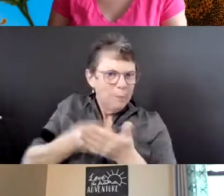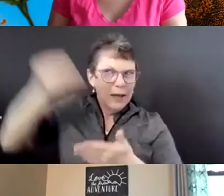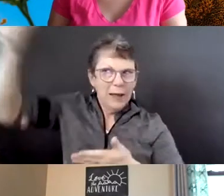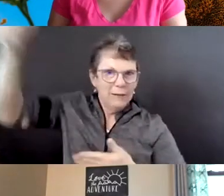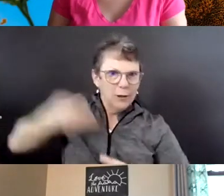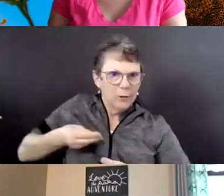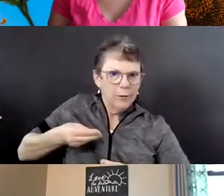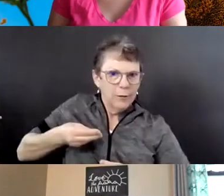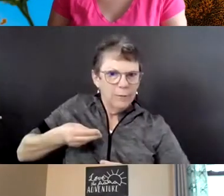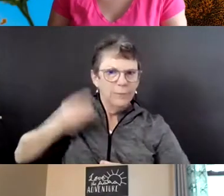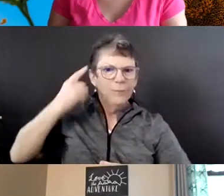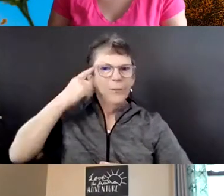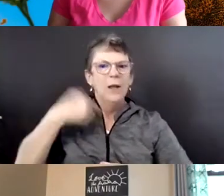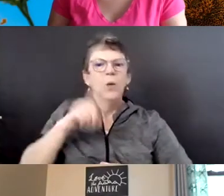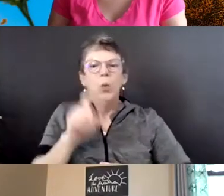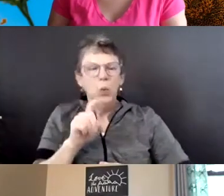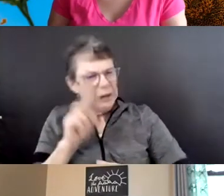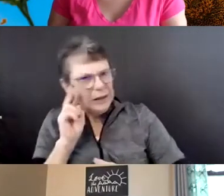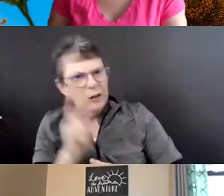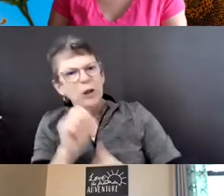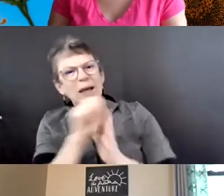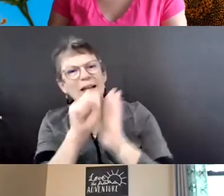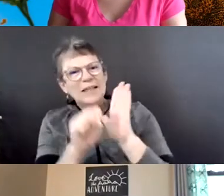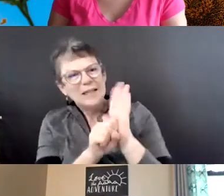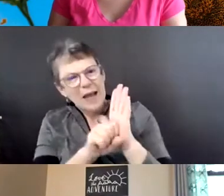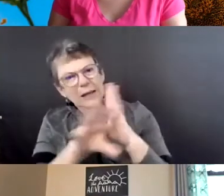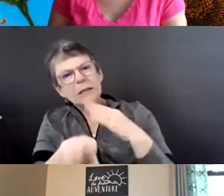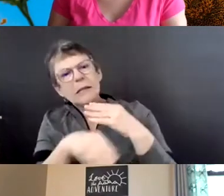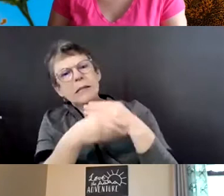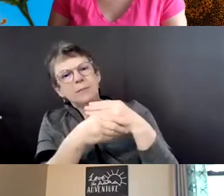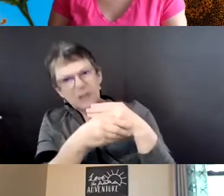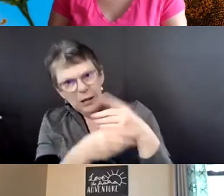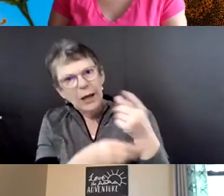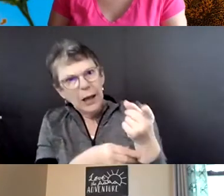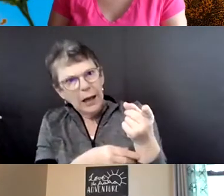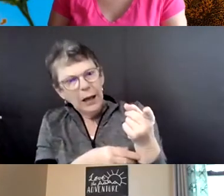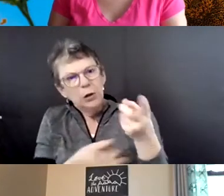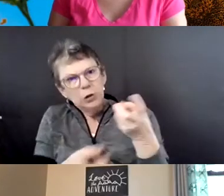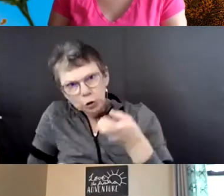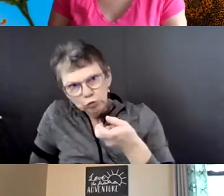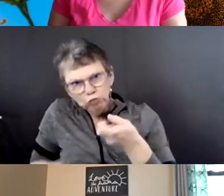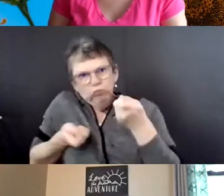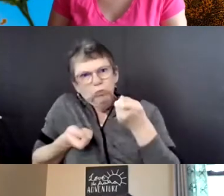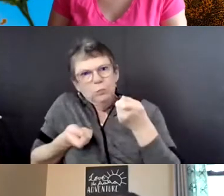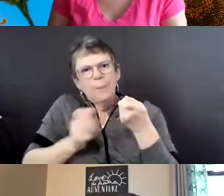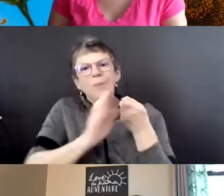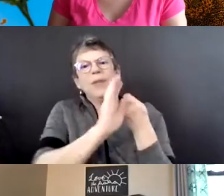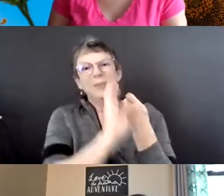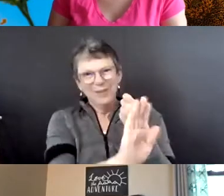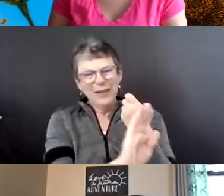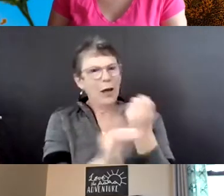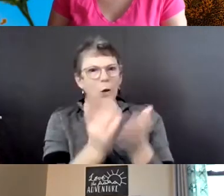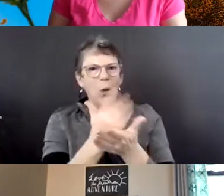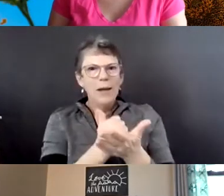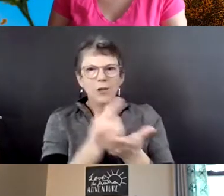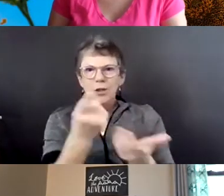state subsidy for childcare workers to try to bring their wages up, because Leader Sykes was absolutely right that